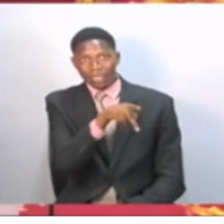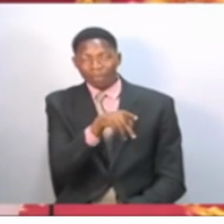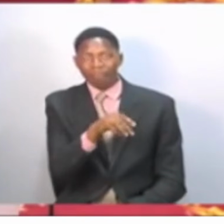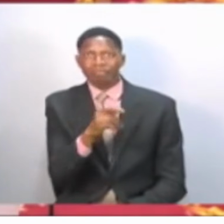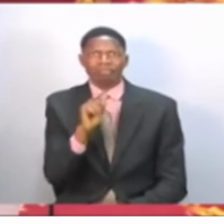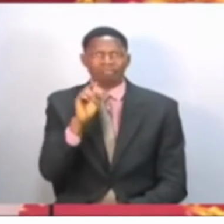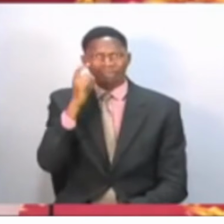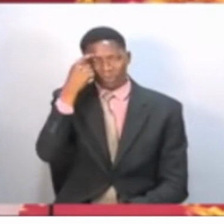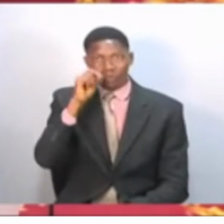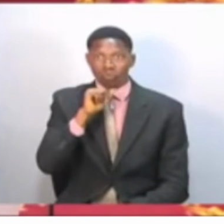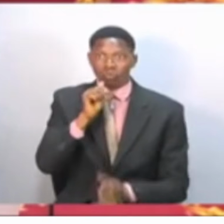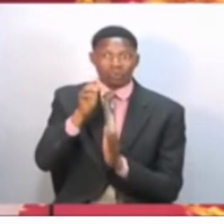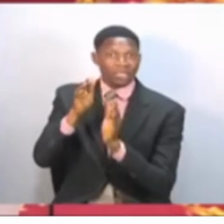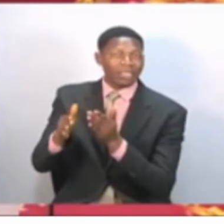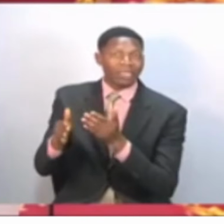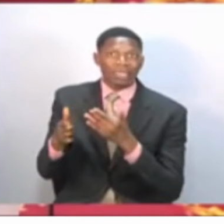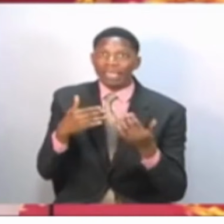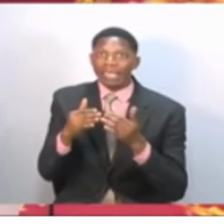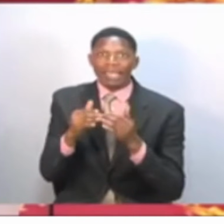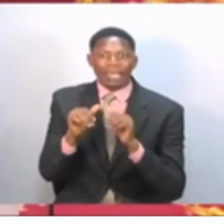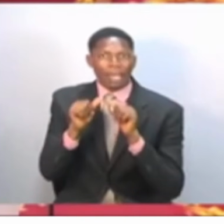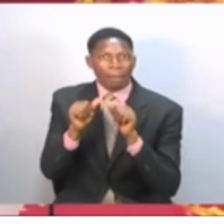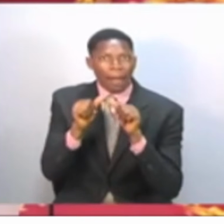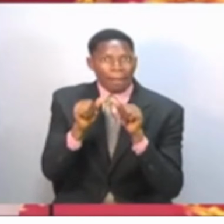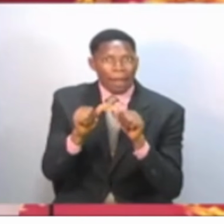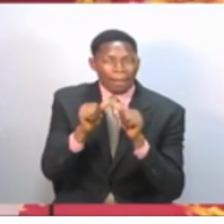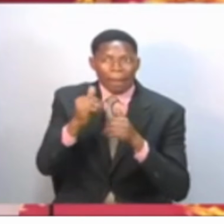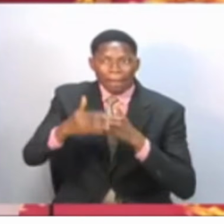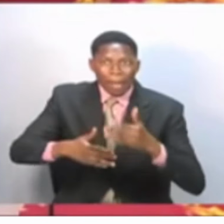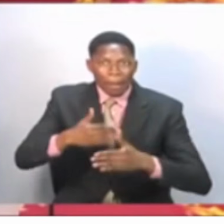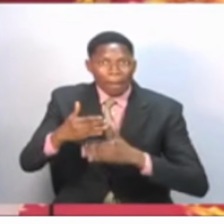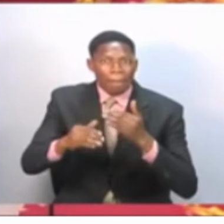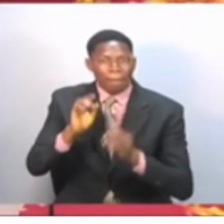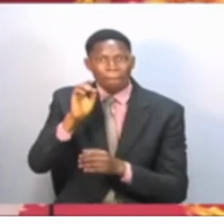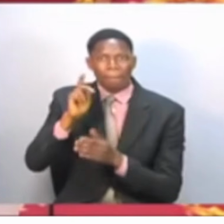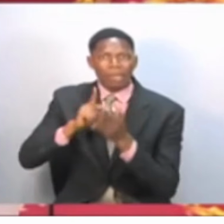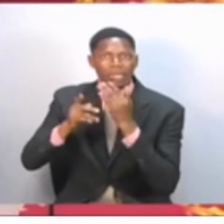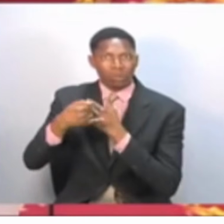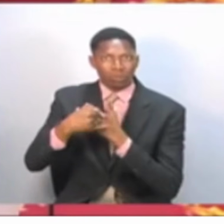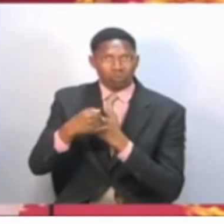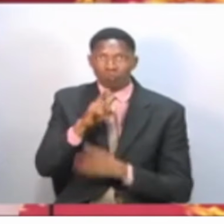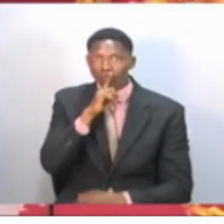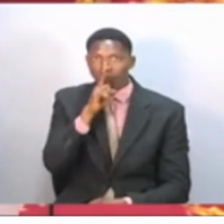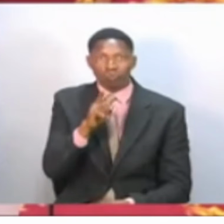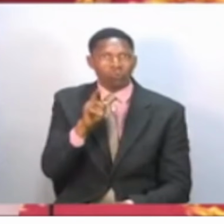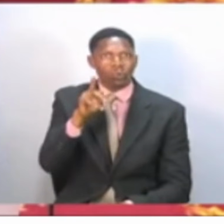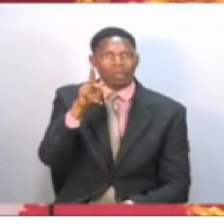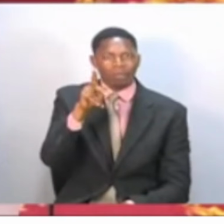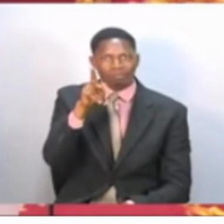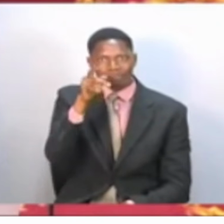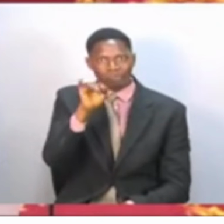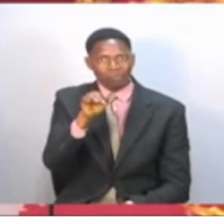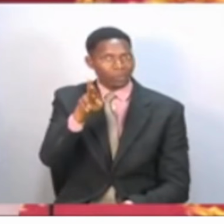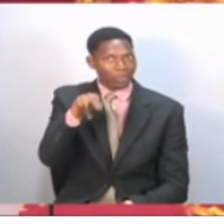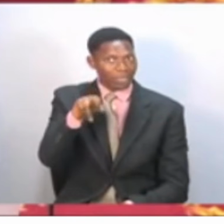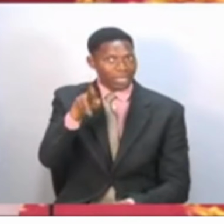abandoned any ongoing project. Mr. Speaker, indeed, the Accra-Kumasi bypass project